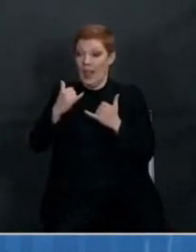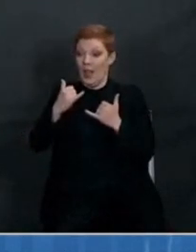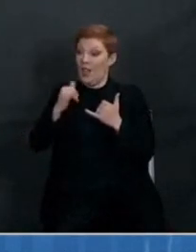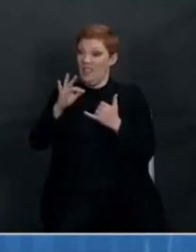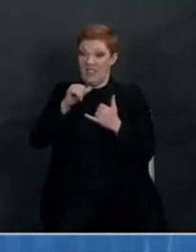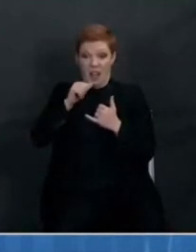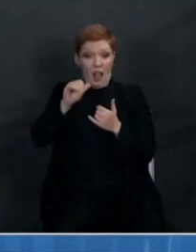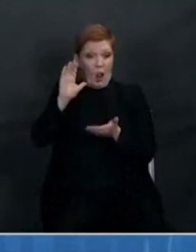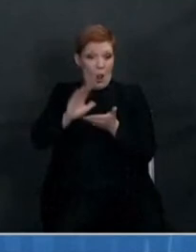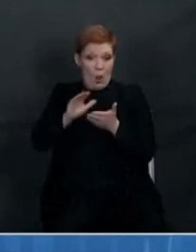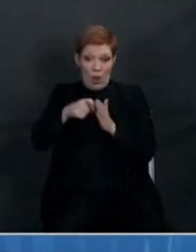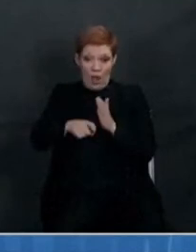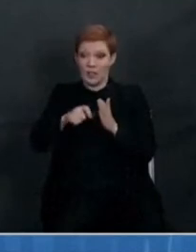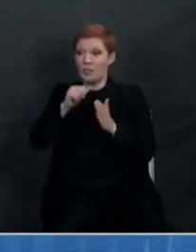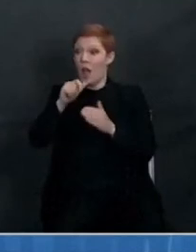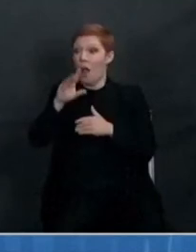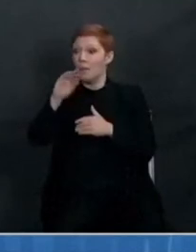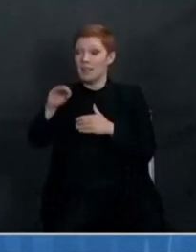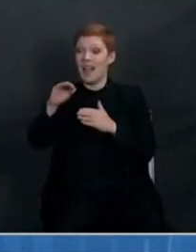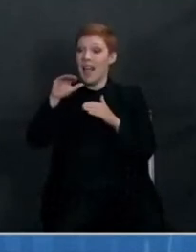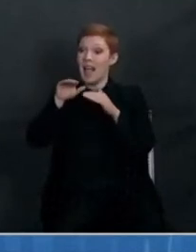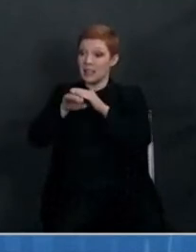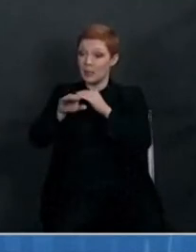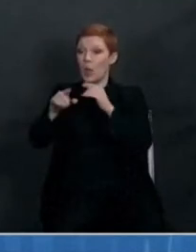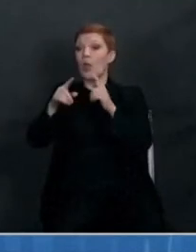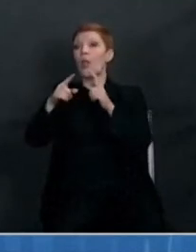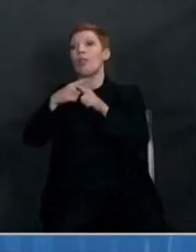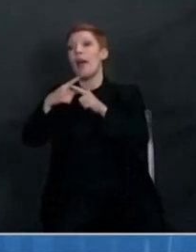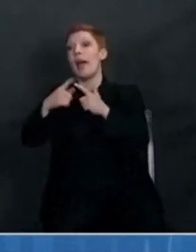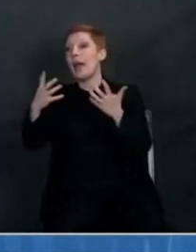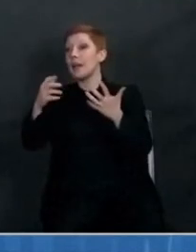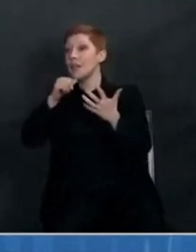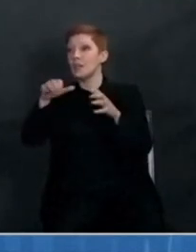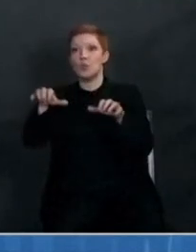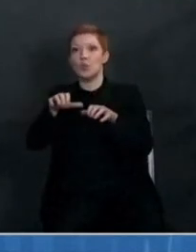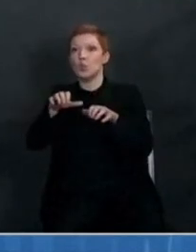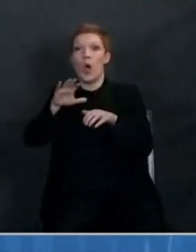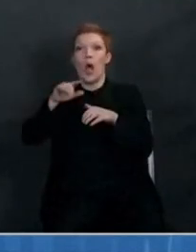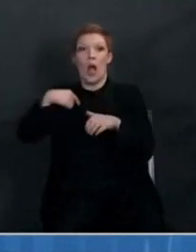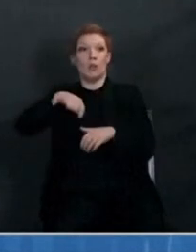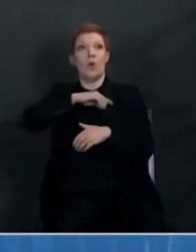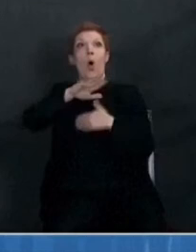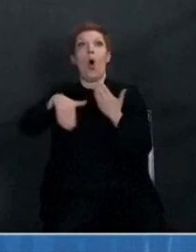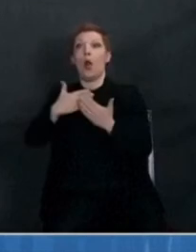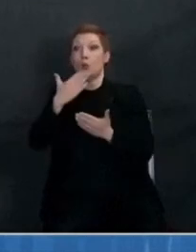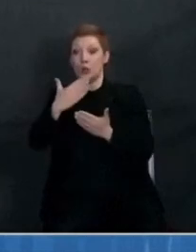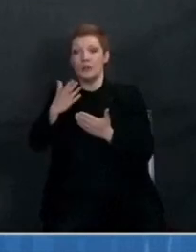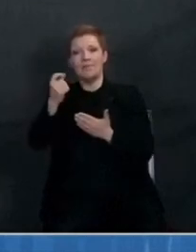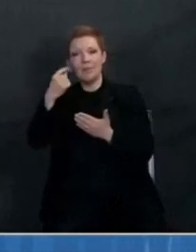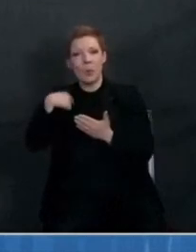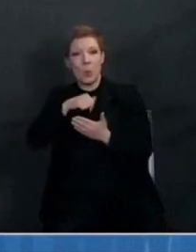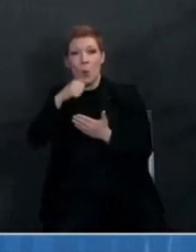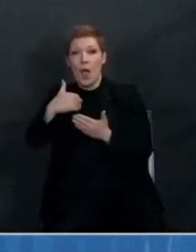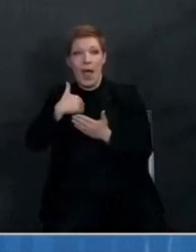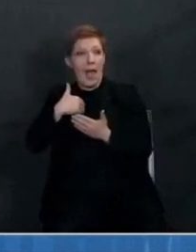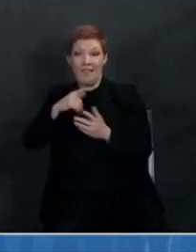good we need. Third point you make is a good question, which we don't have a complete answer for today, which is a question about